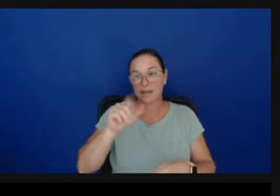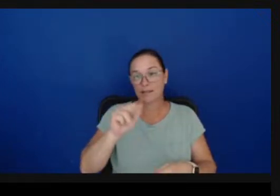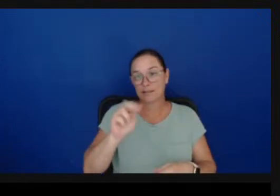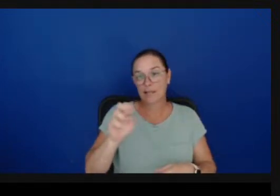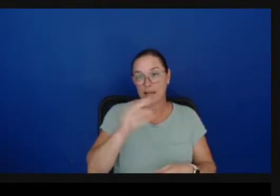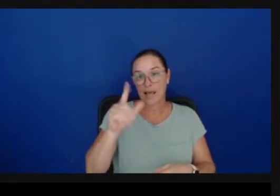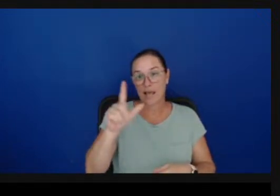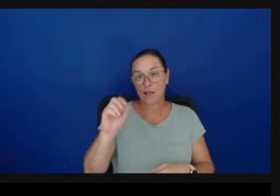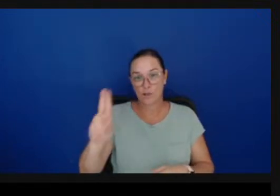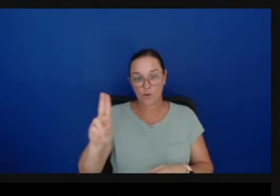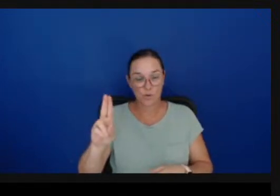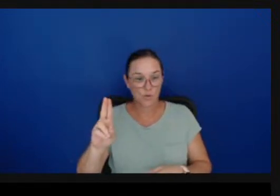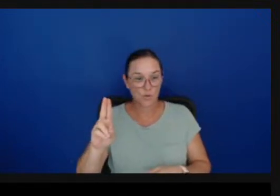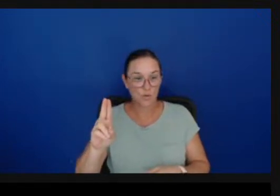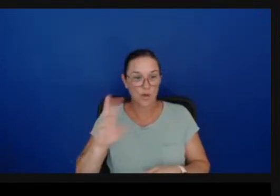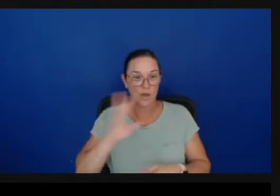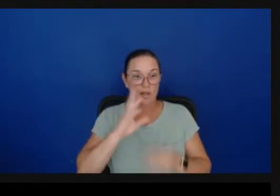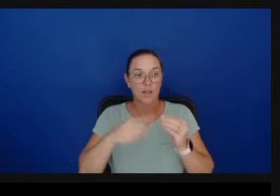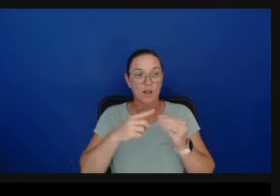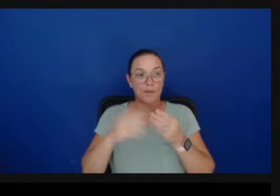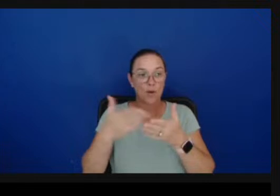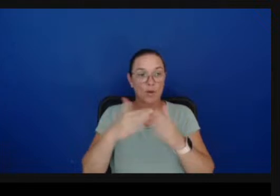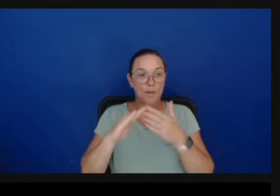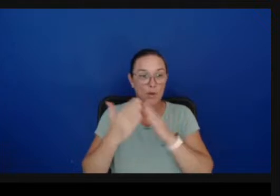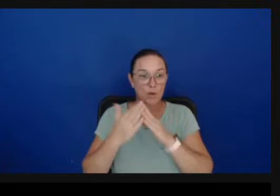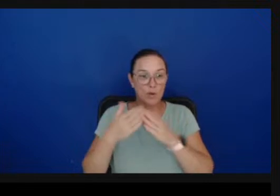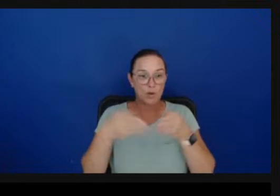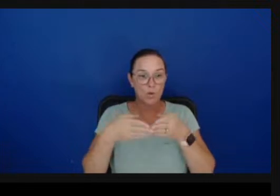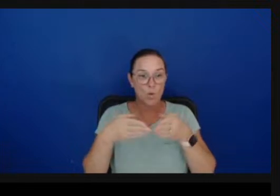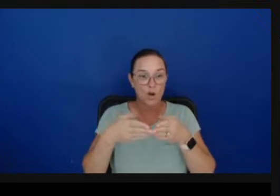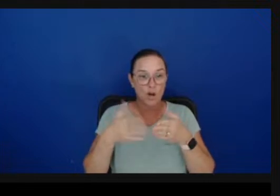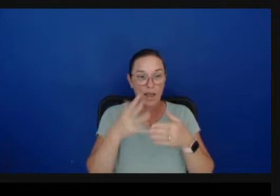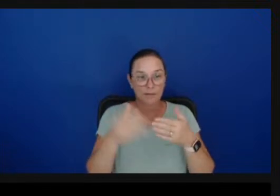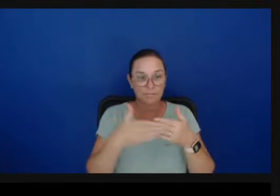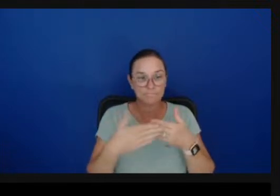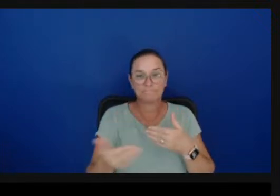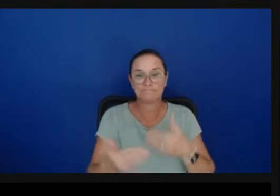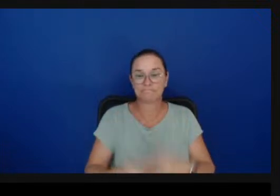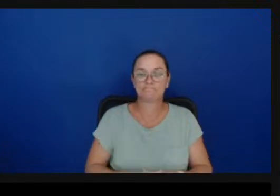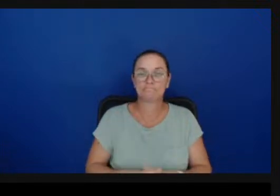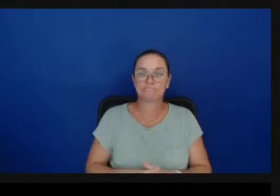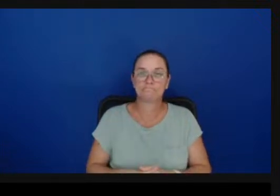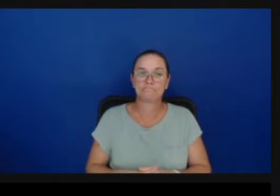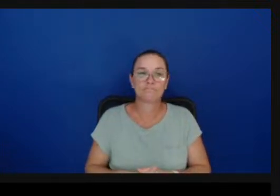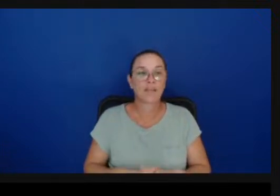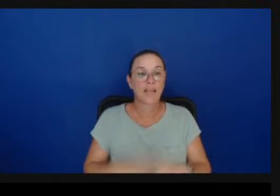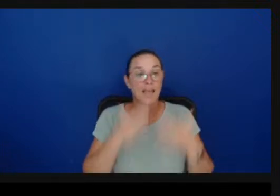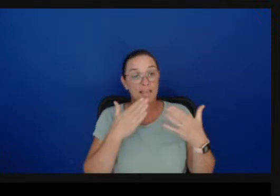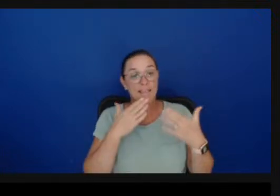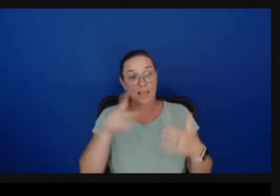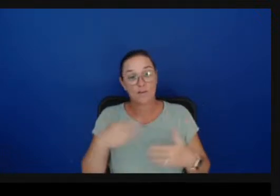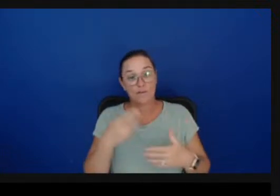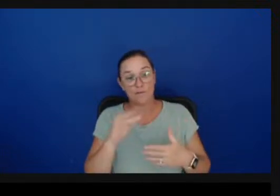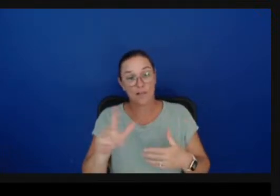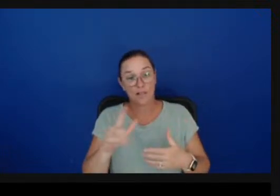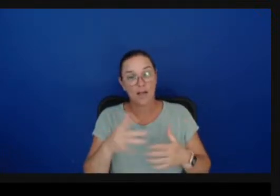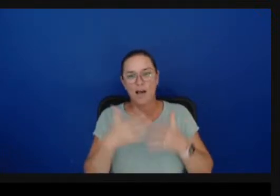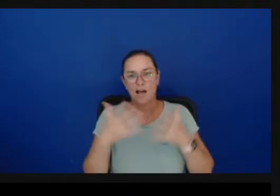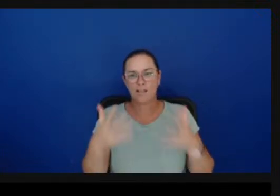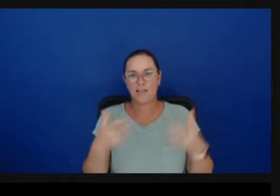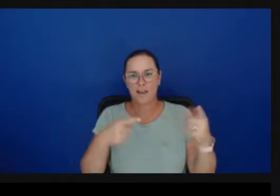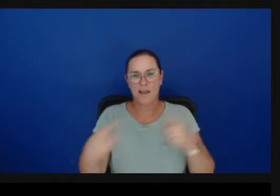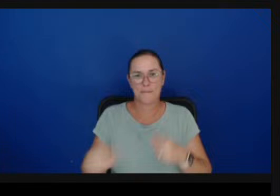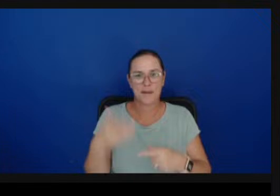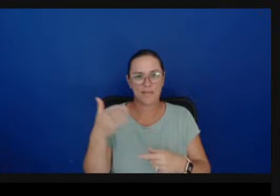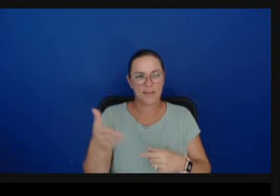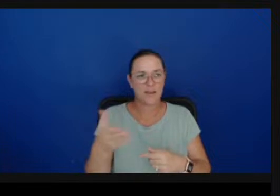to take us through our community corner and onwards. All right. Thank you, Phil. Yeah, a lot going on up there. And yeah,